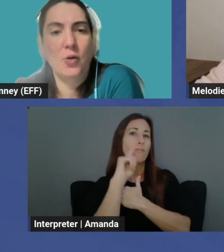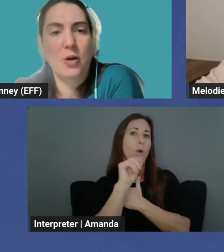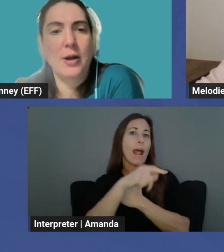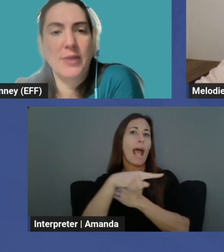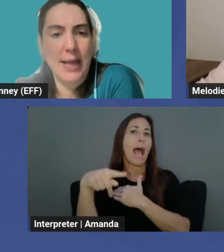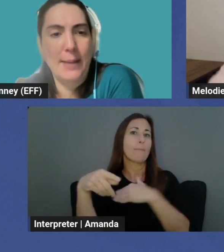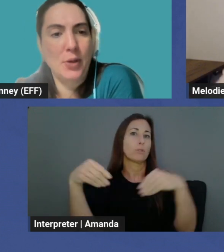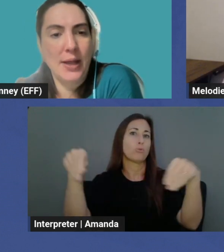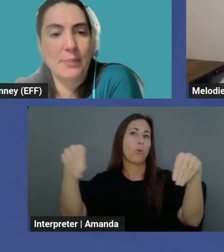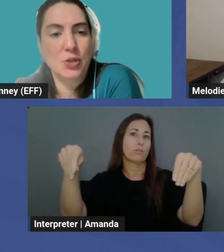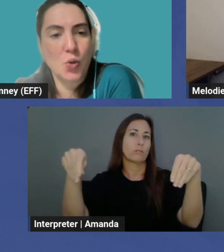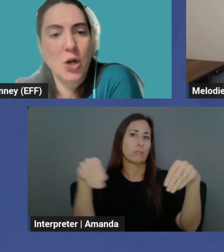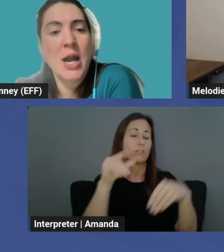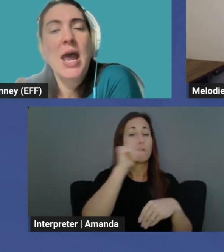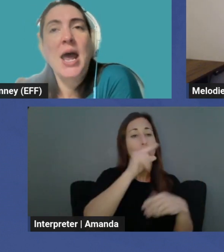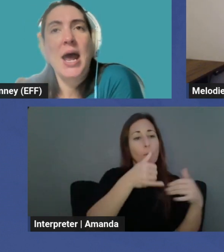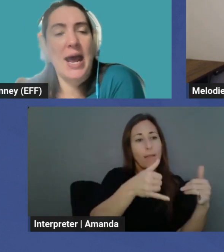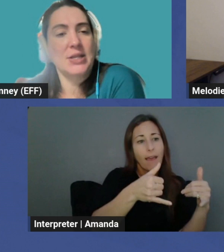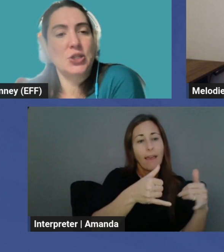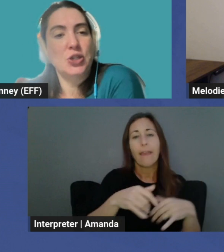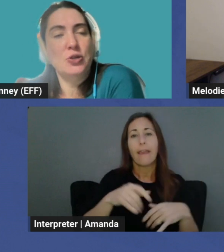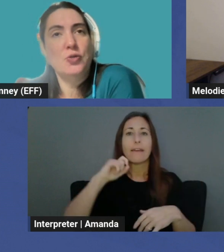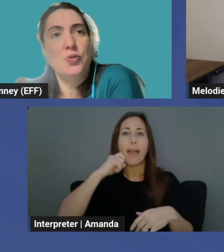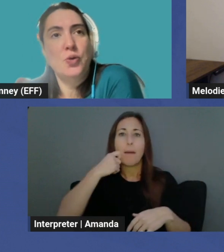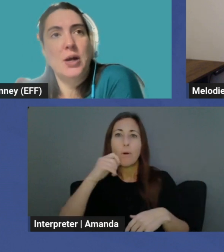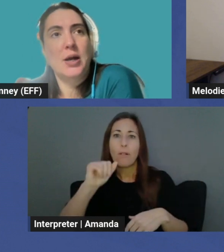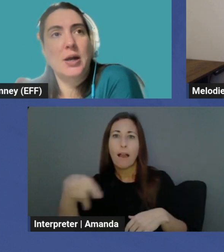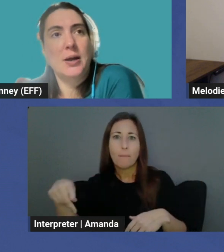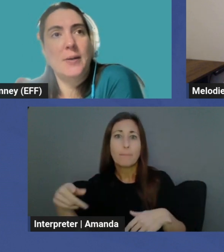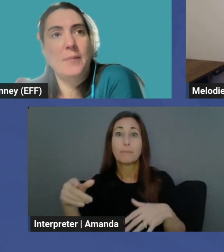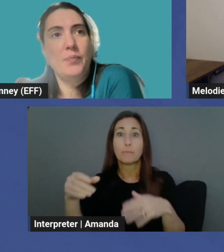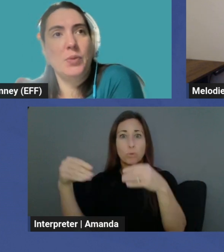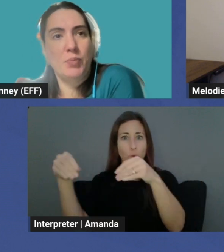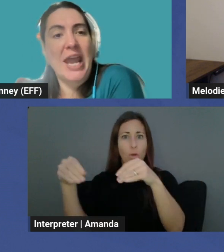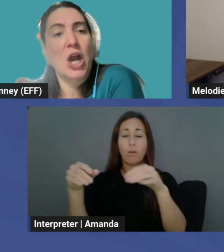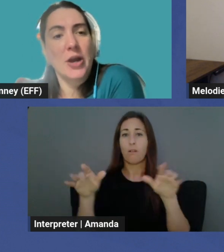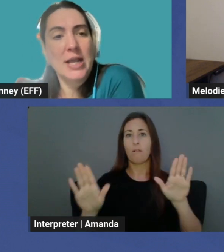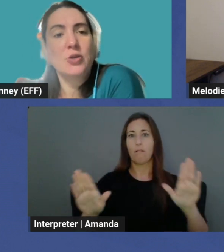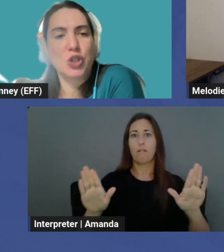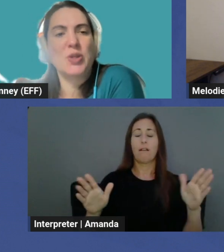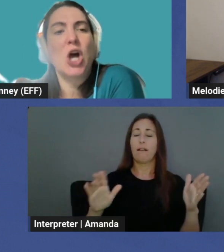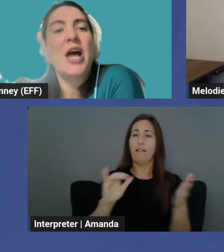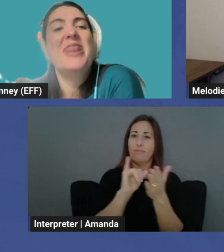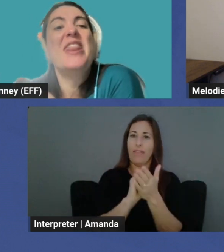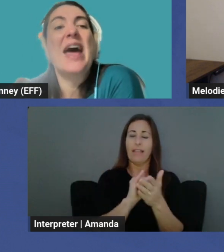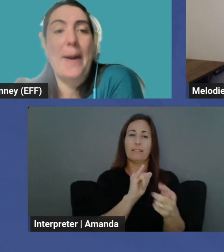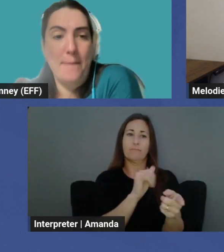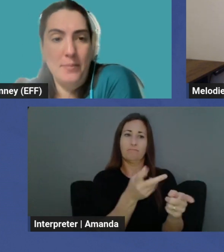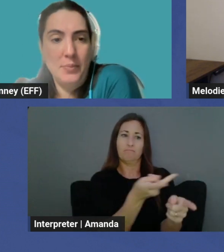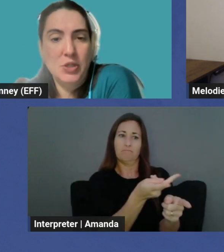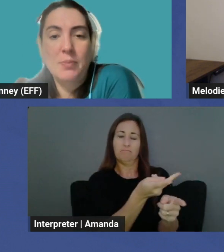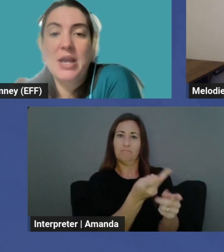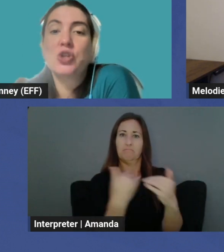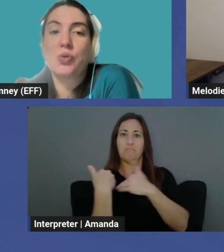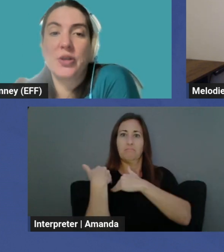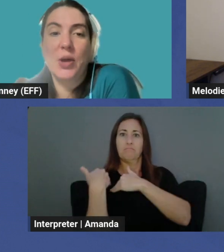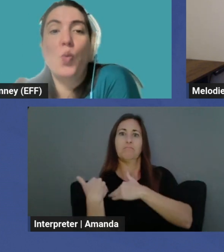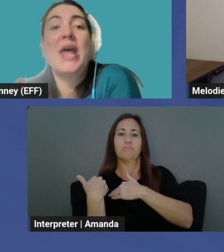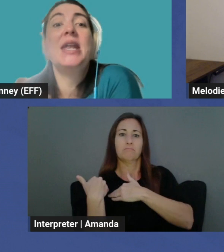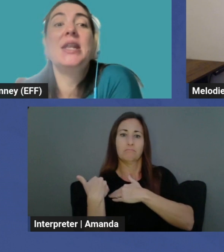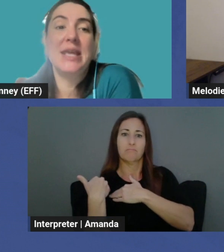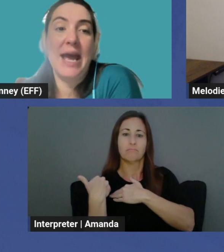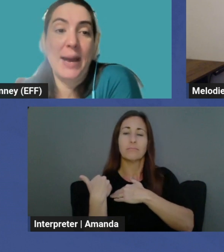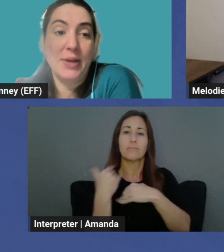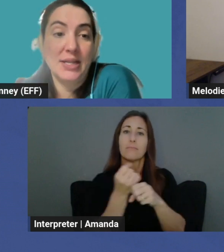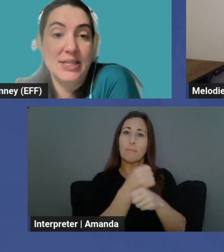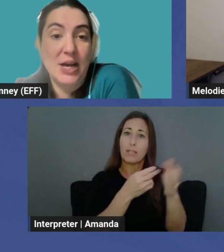Play or the Apple App Store, has to carry. So it's on them to make sure that